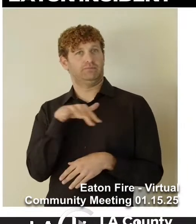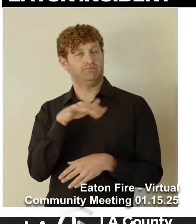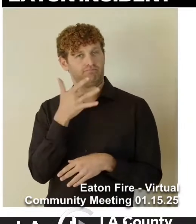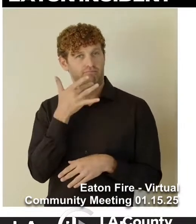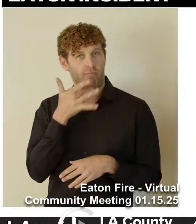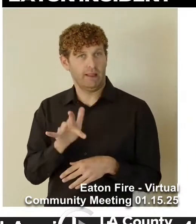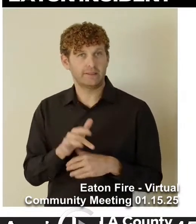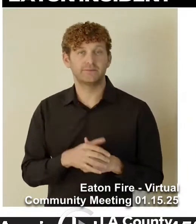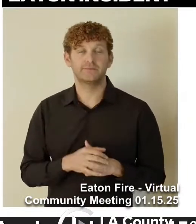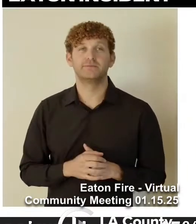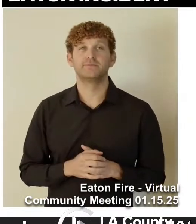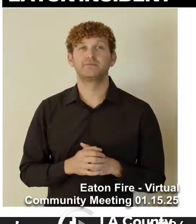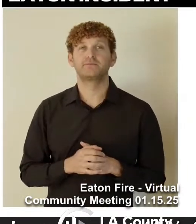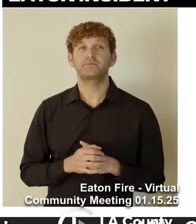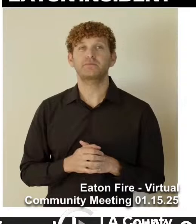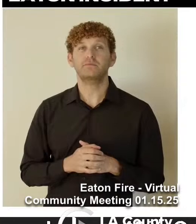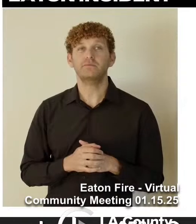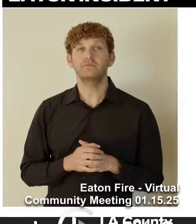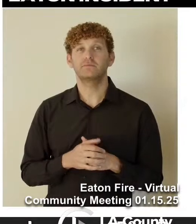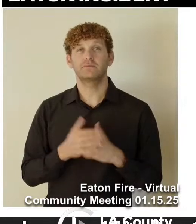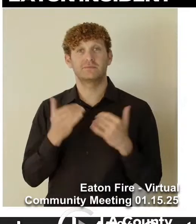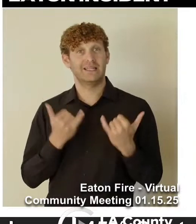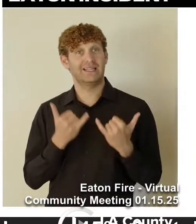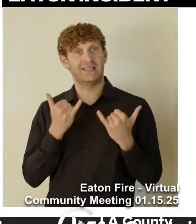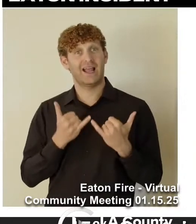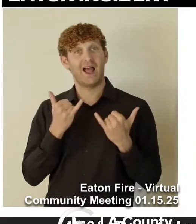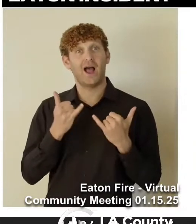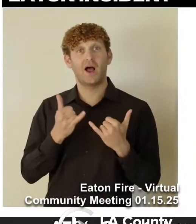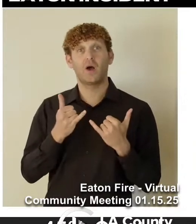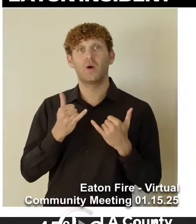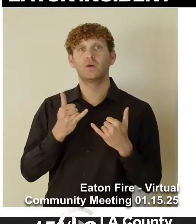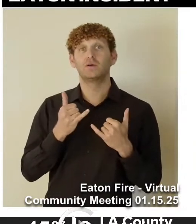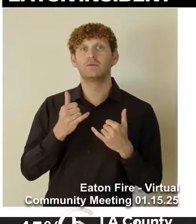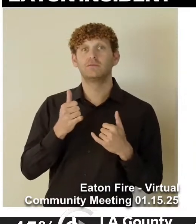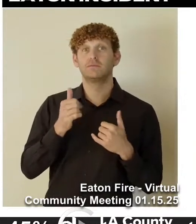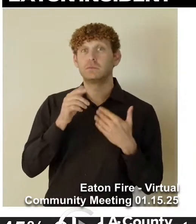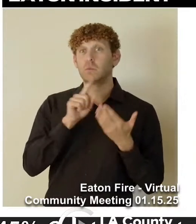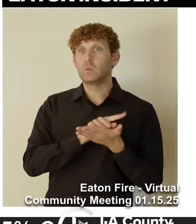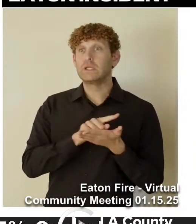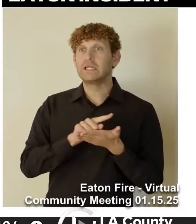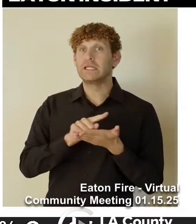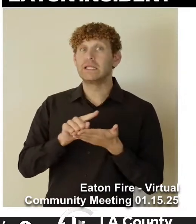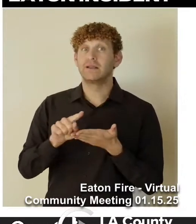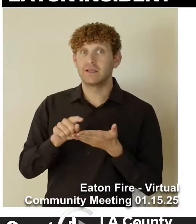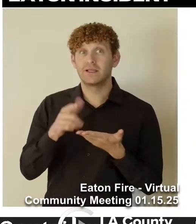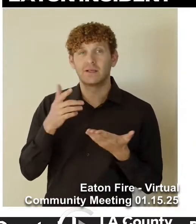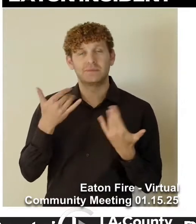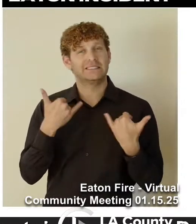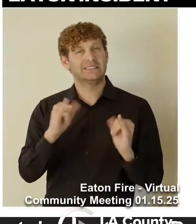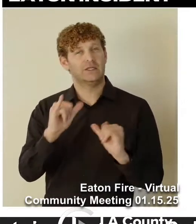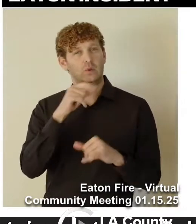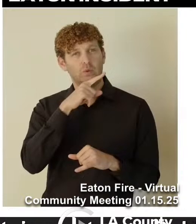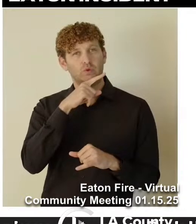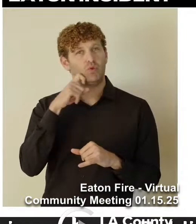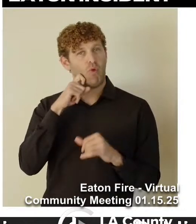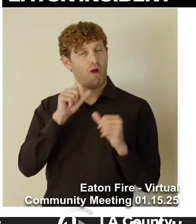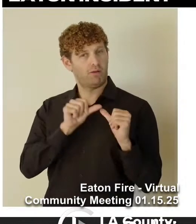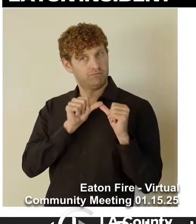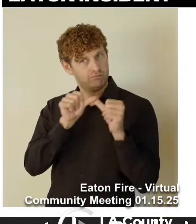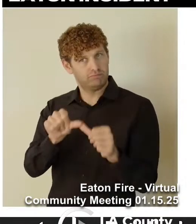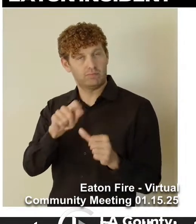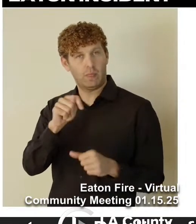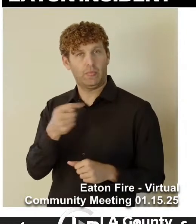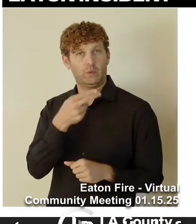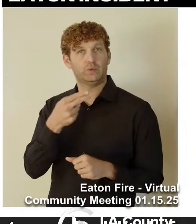very dry, although we're losing those winds over the next couple days. We're going to remain very dry through Thursday. So we're